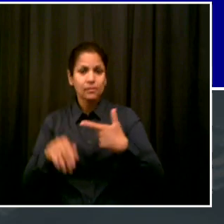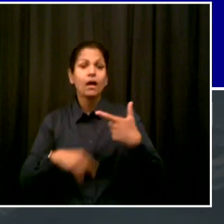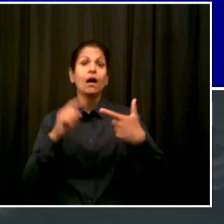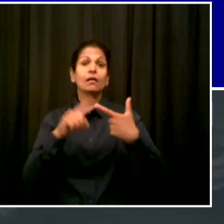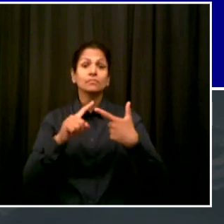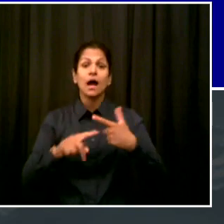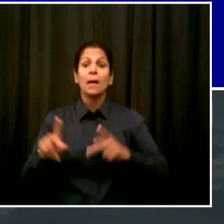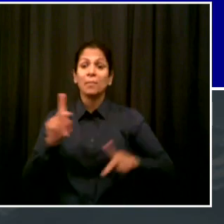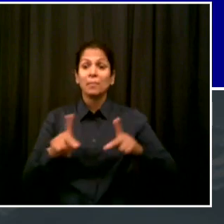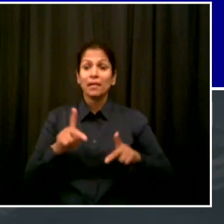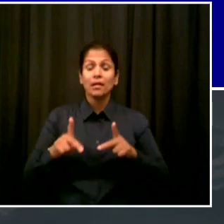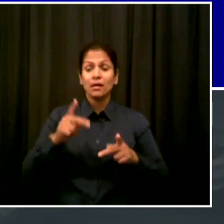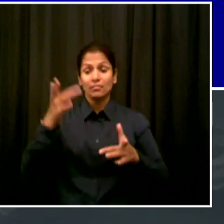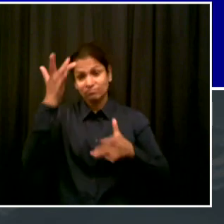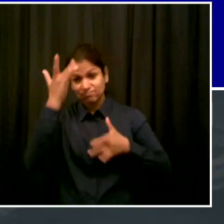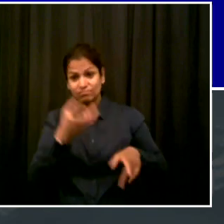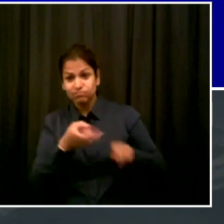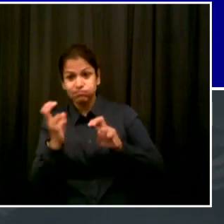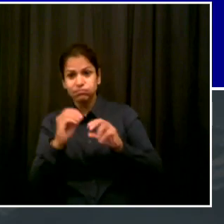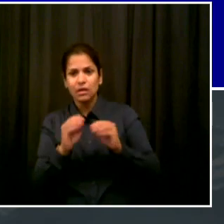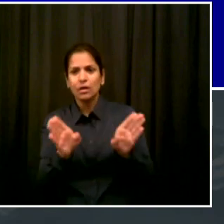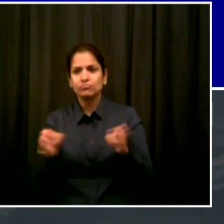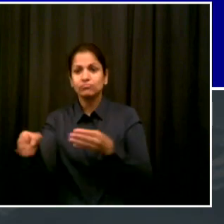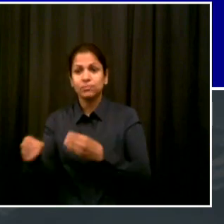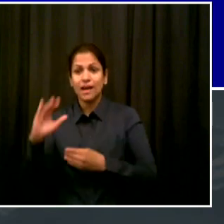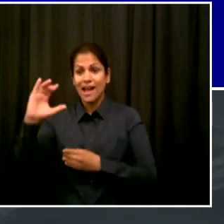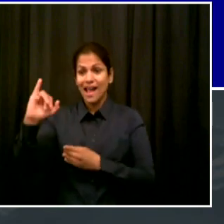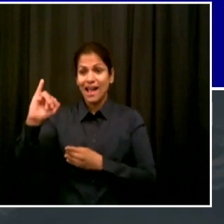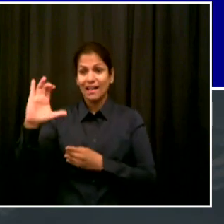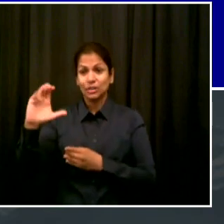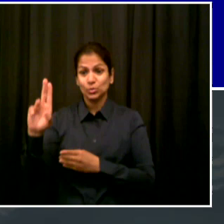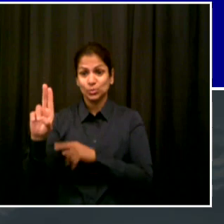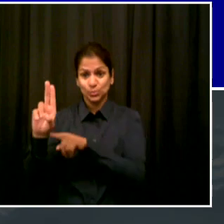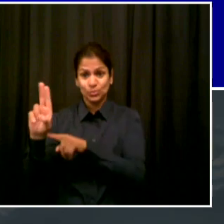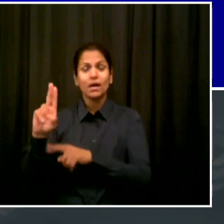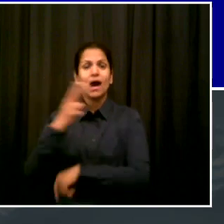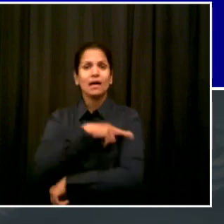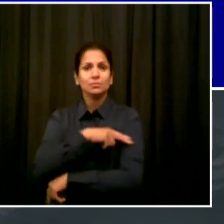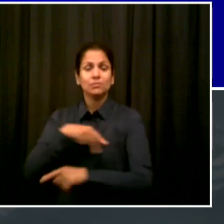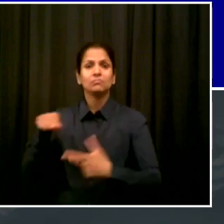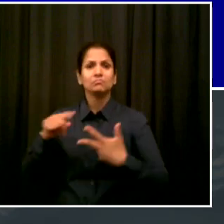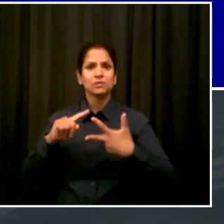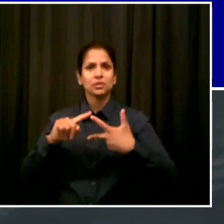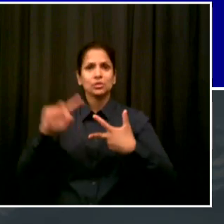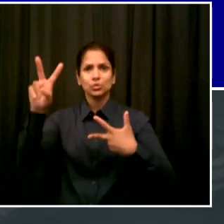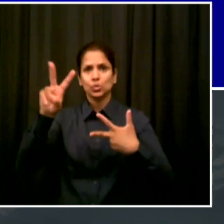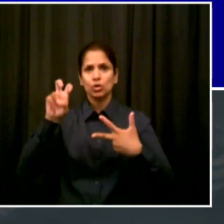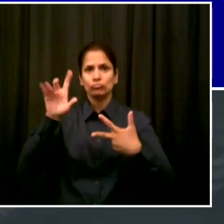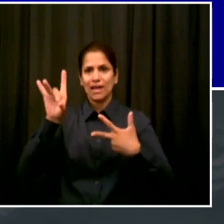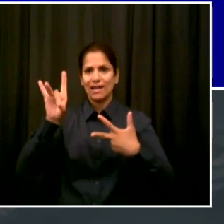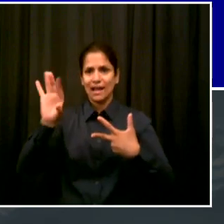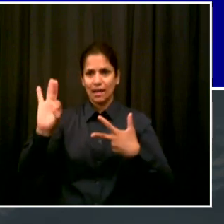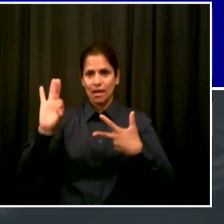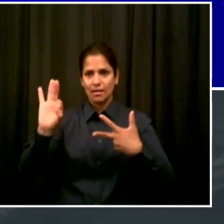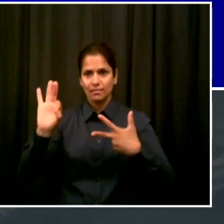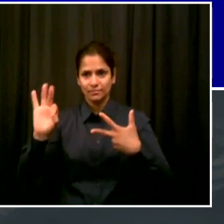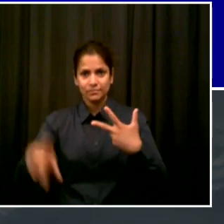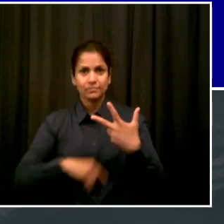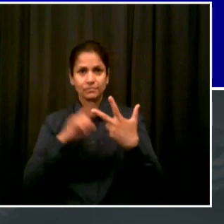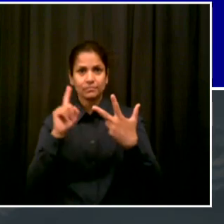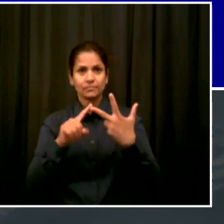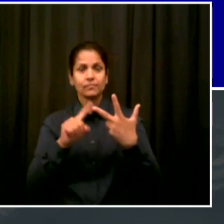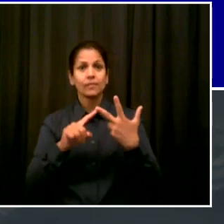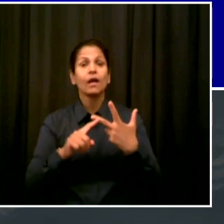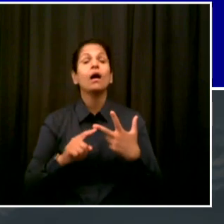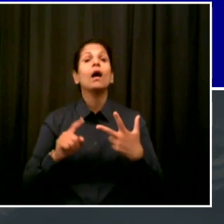ICUs. Threshold 375. Today's report 289 patients. And most importantly, percentage of people tested citywide